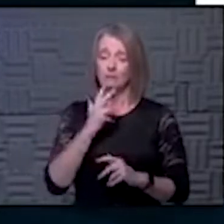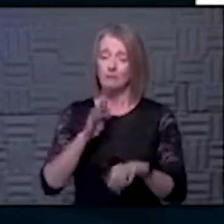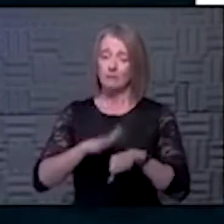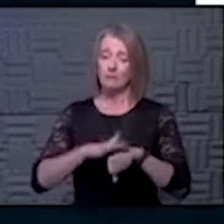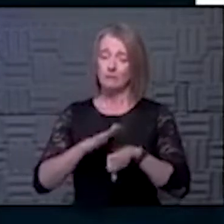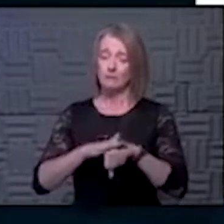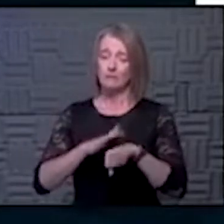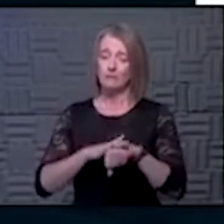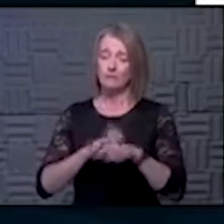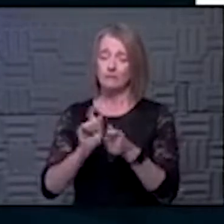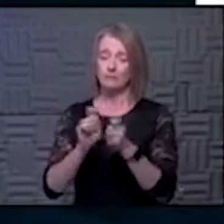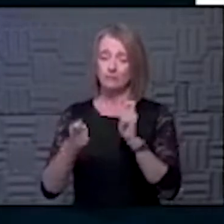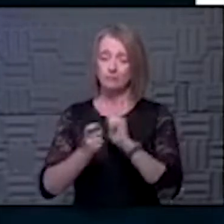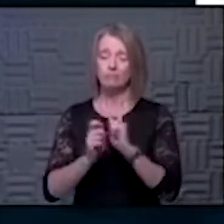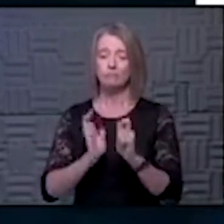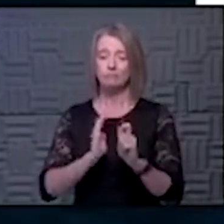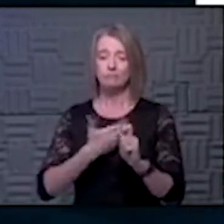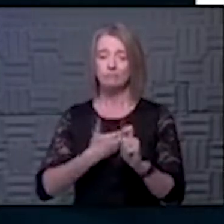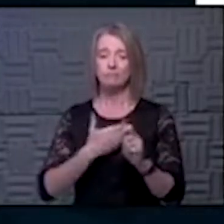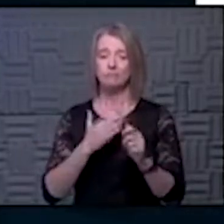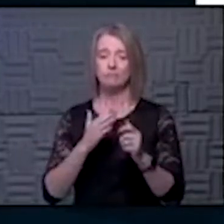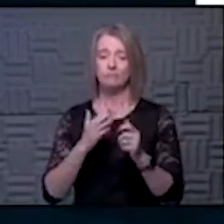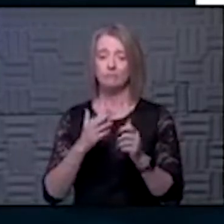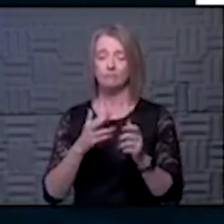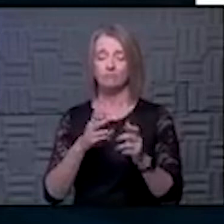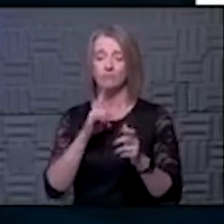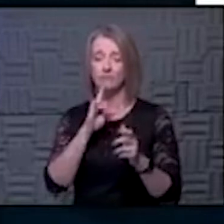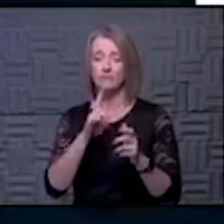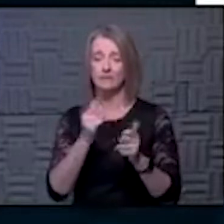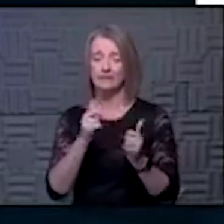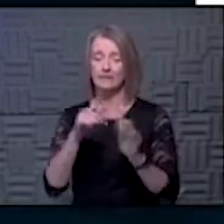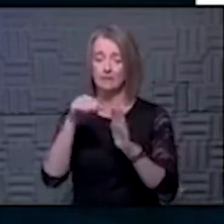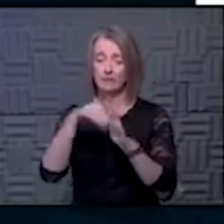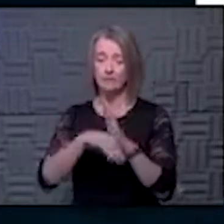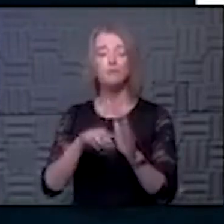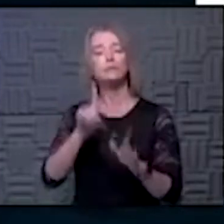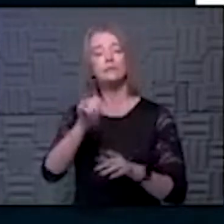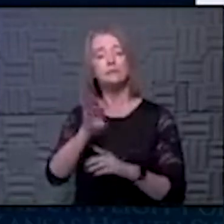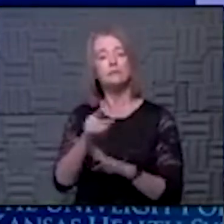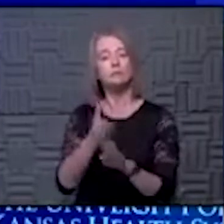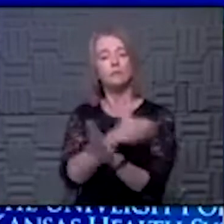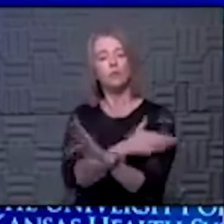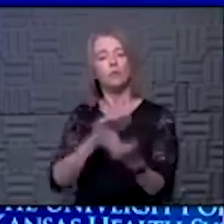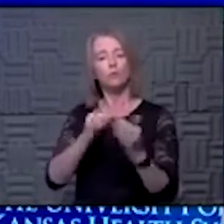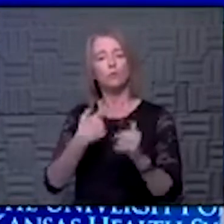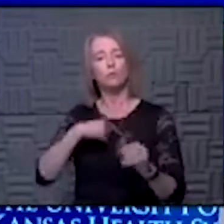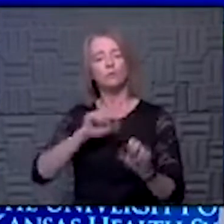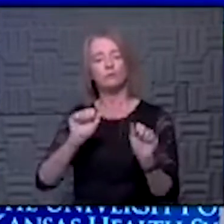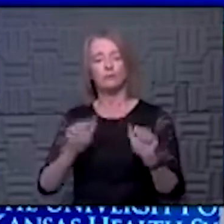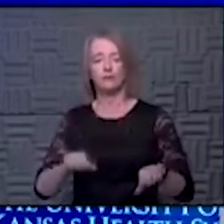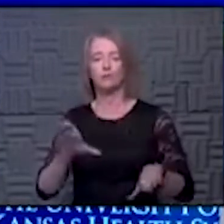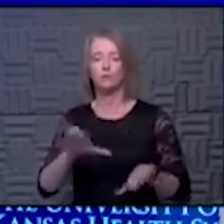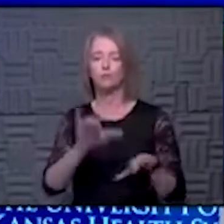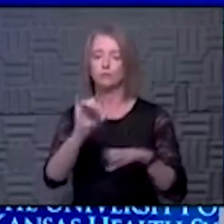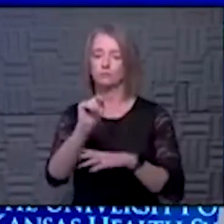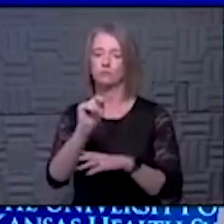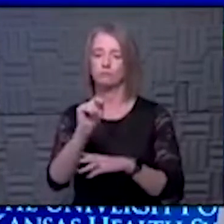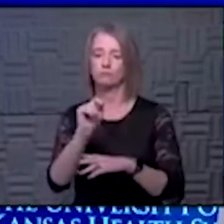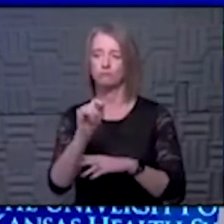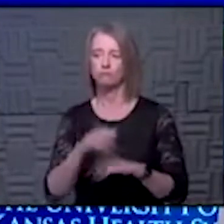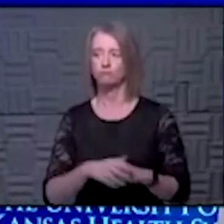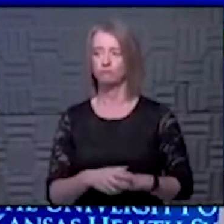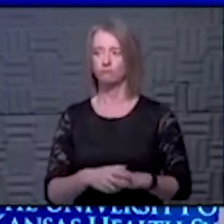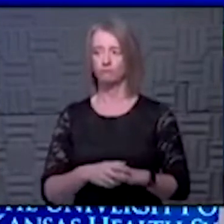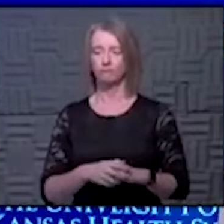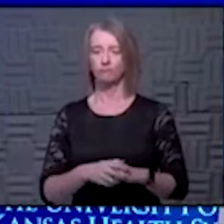do something to change that and really bend the curve again. And we've done it before. As a community, we know we can. So